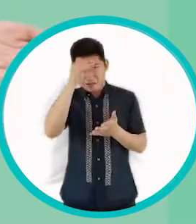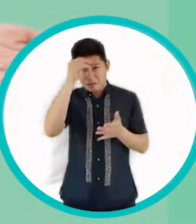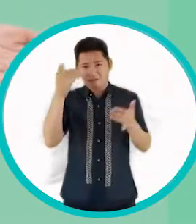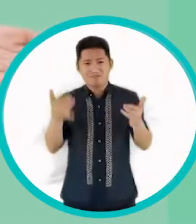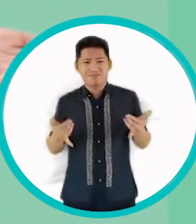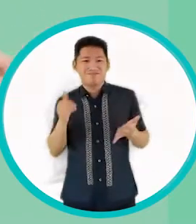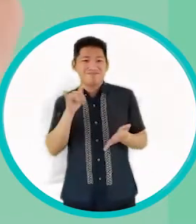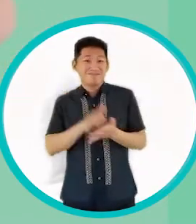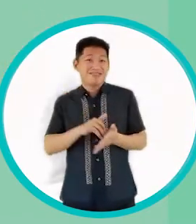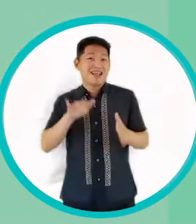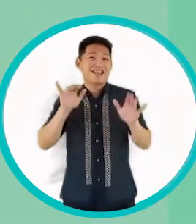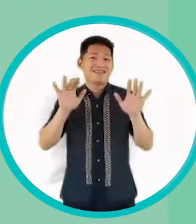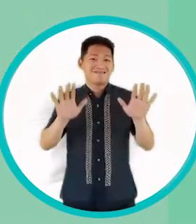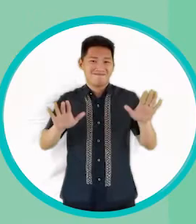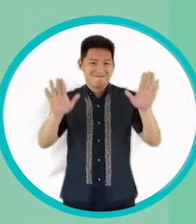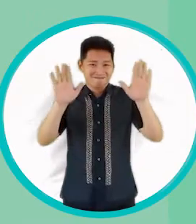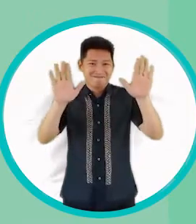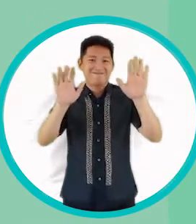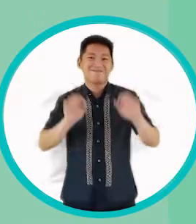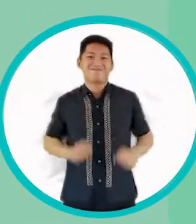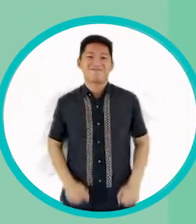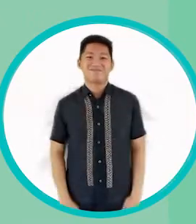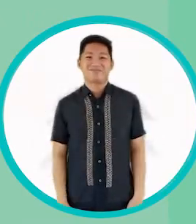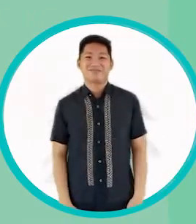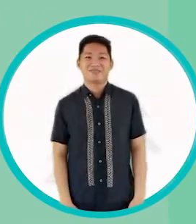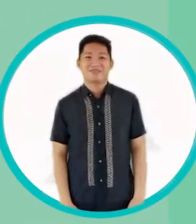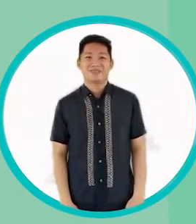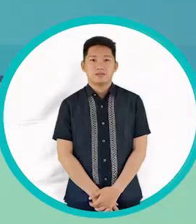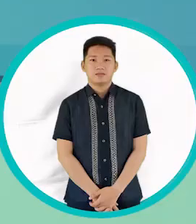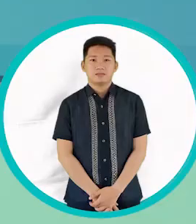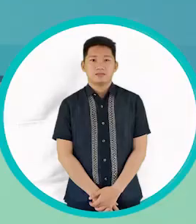learn now? Yes. That is excellent!